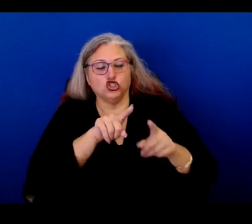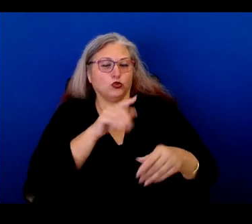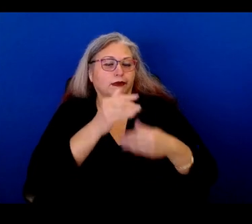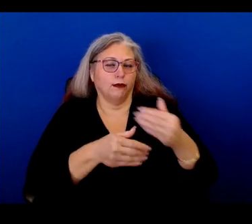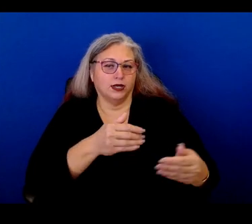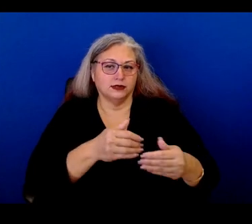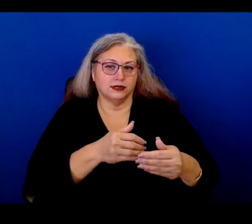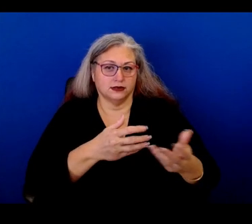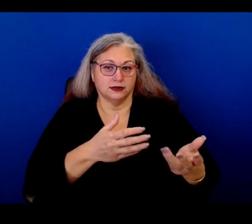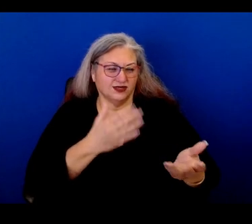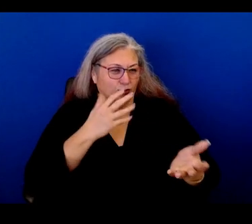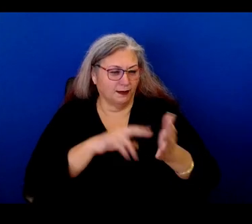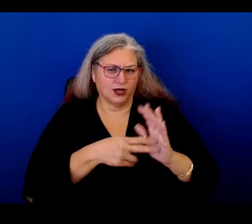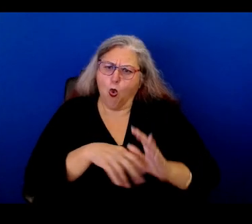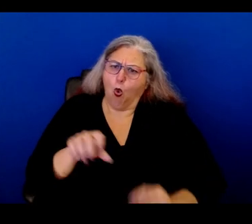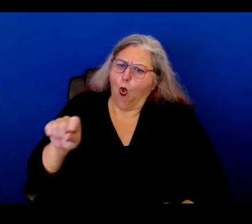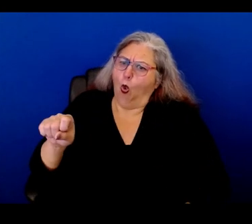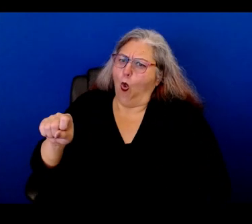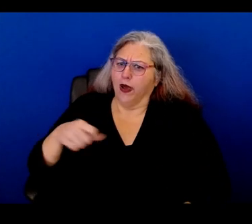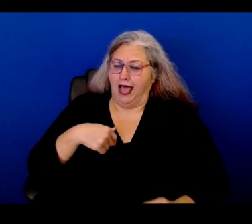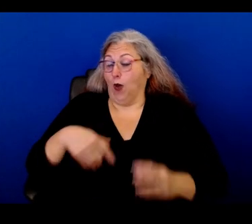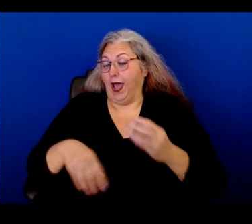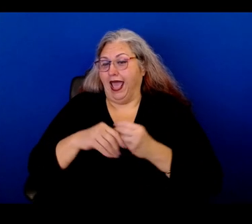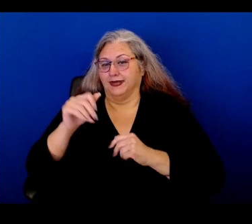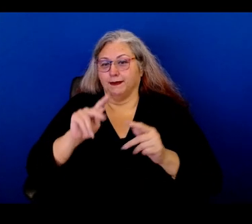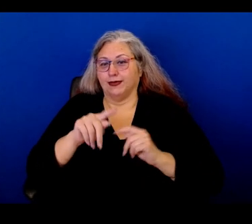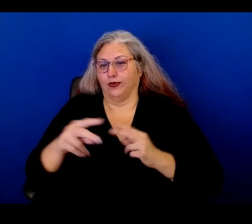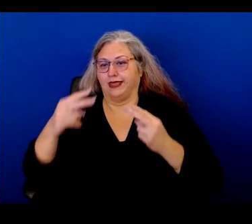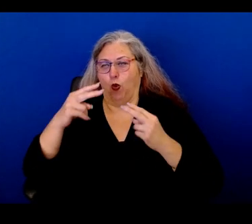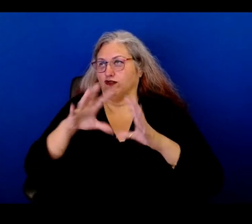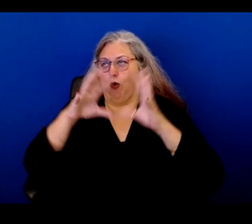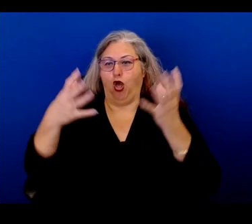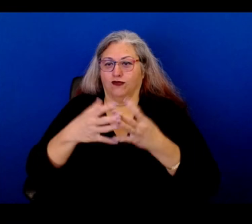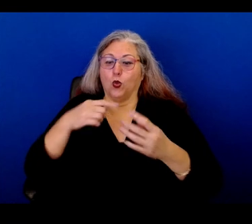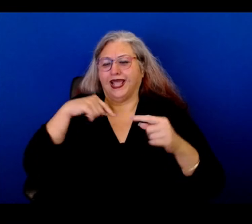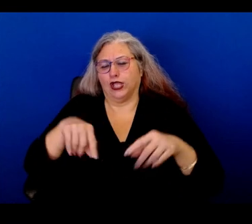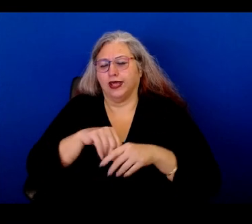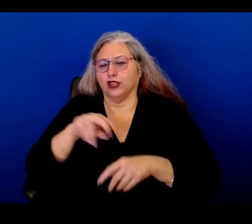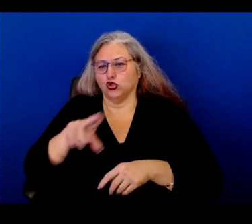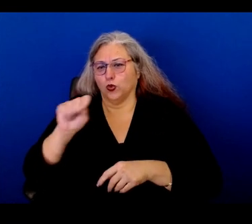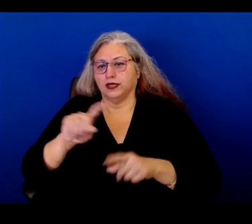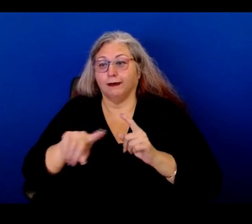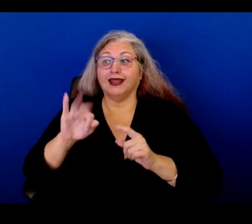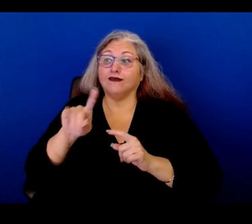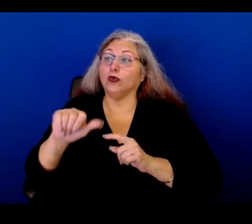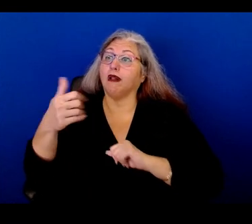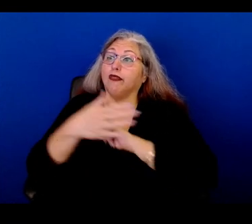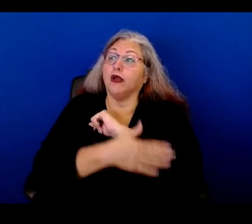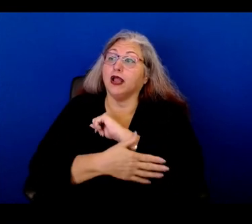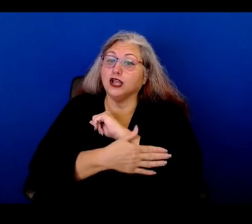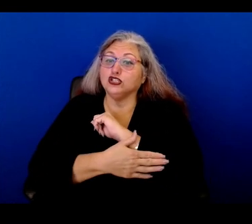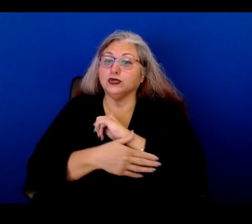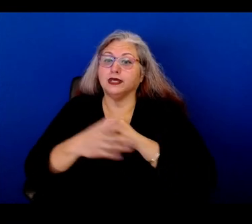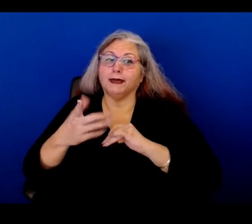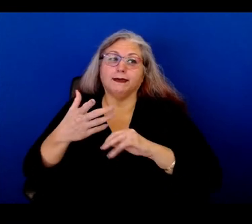process. Yeah. Do you know what I mean? Yeah. And I will say this, because people watch from everywhere. We're in the US. For people who are elsewhere, where